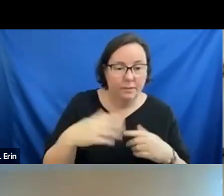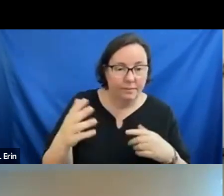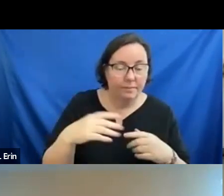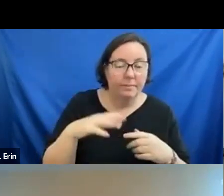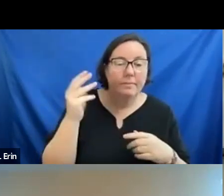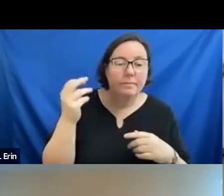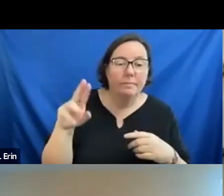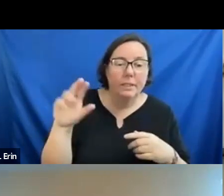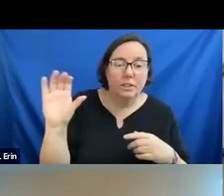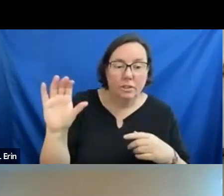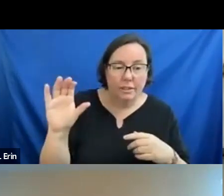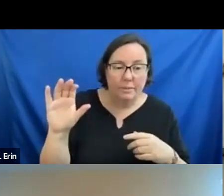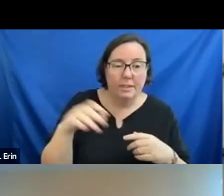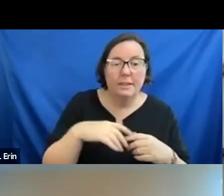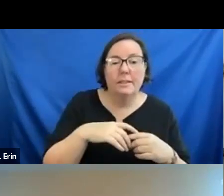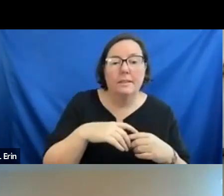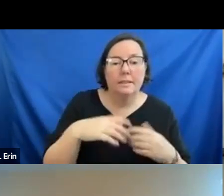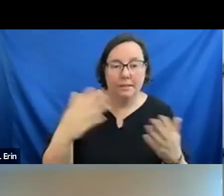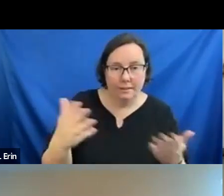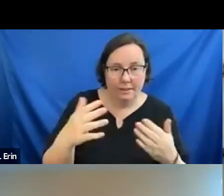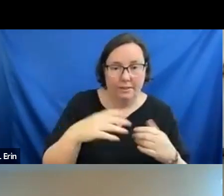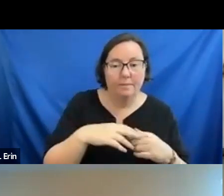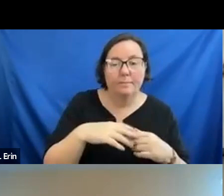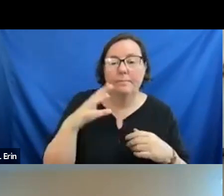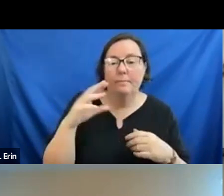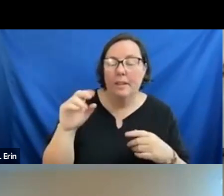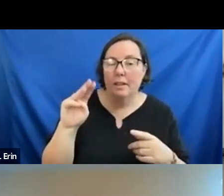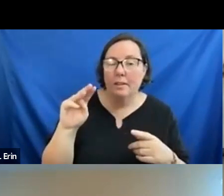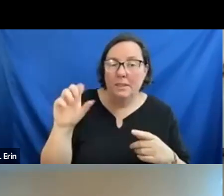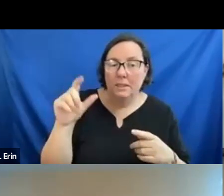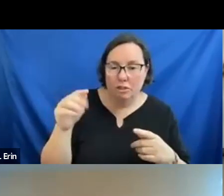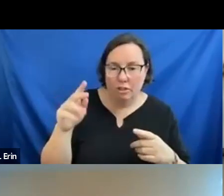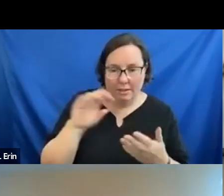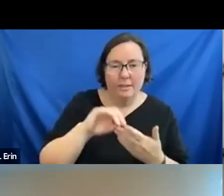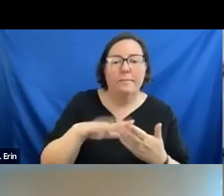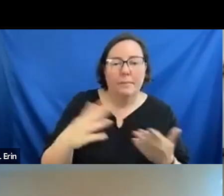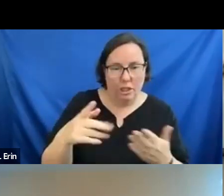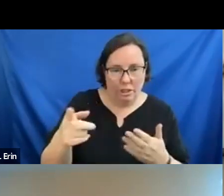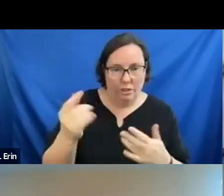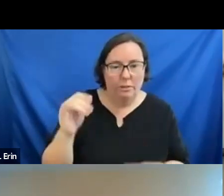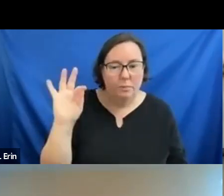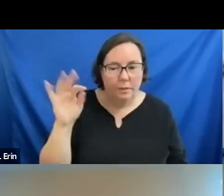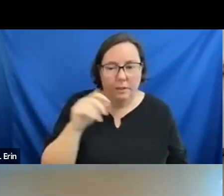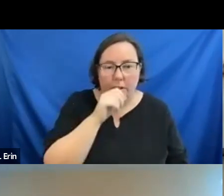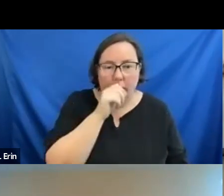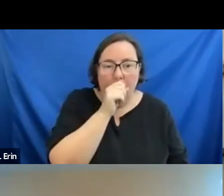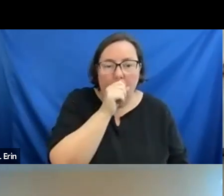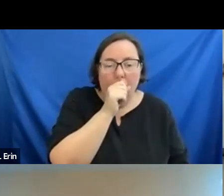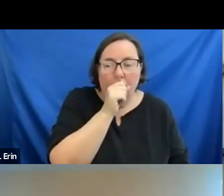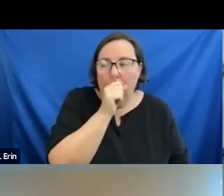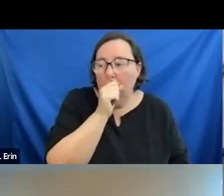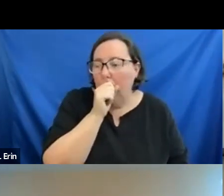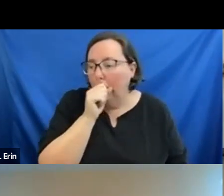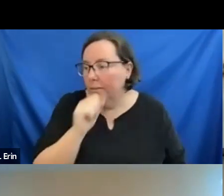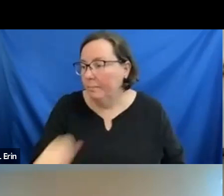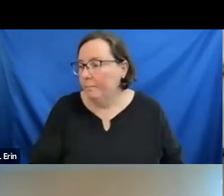Present. Mr. Contempasis. And Present. Ms. Grassa, I noted that you were here. Thank you, present. I'm here. Sorry,